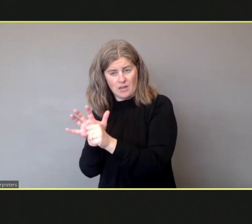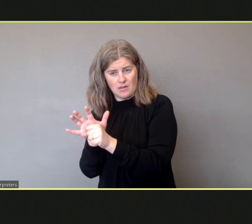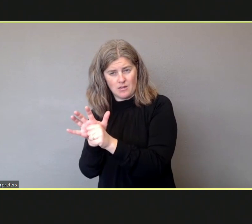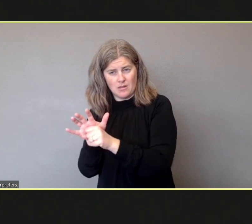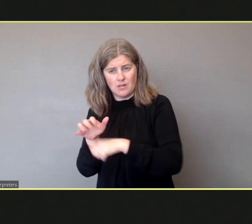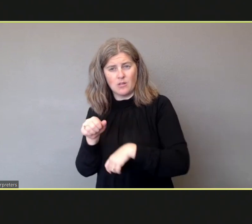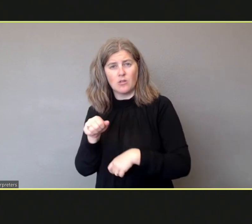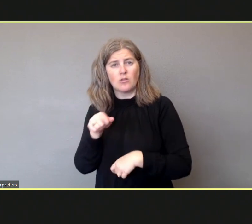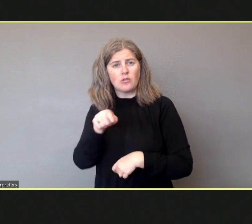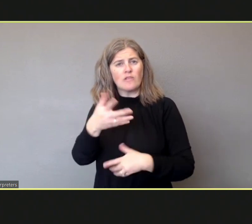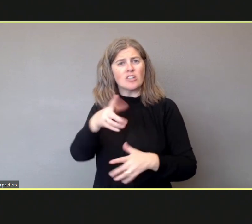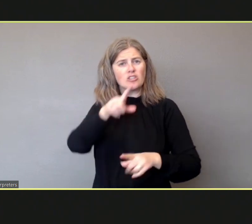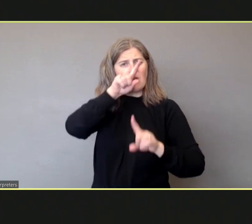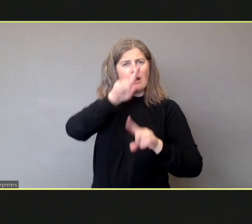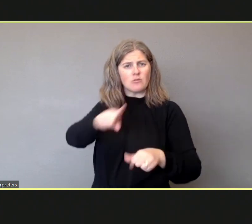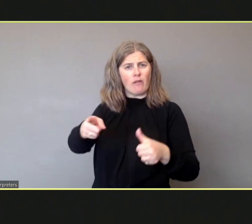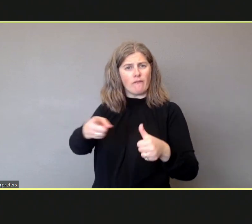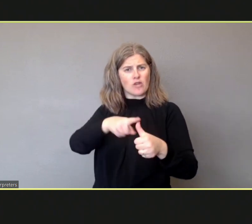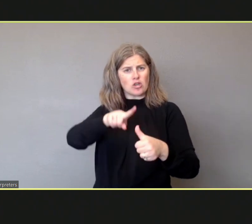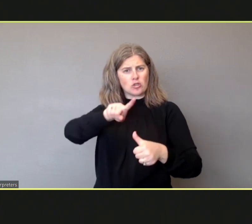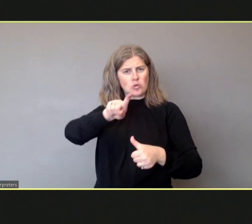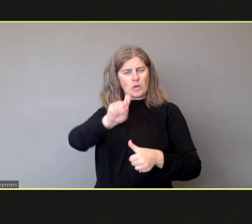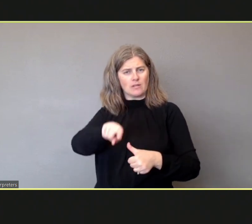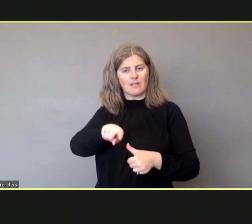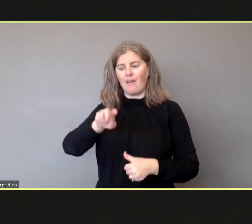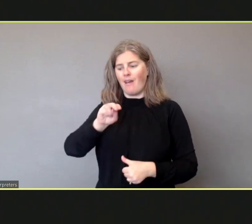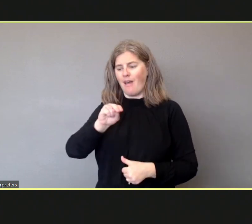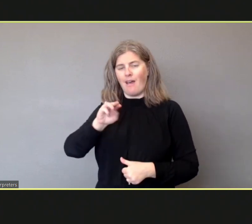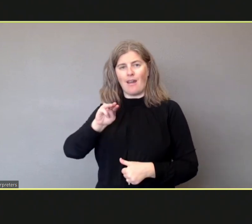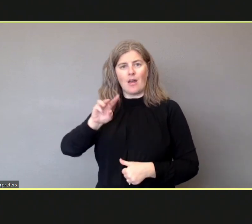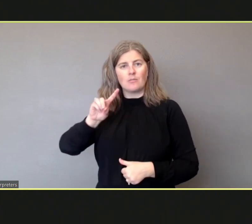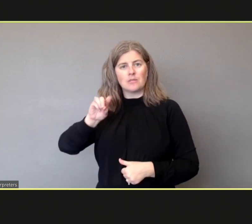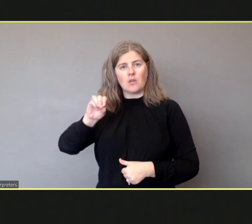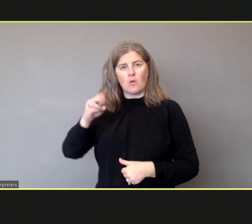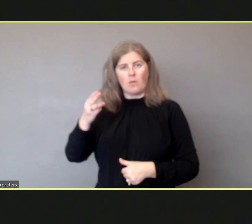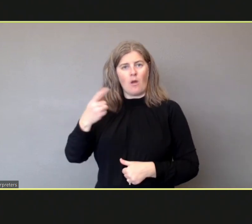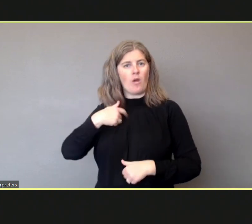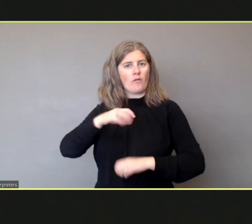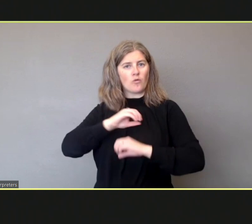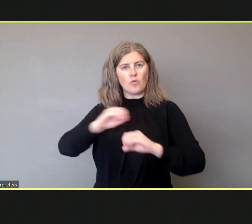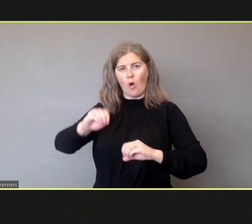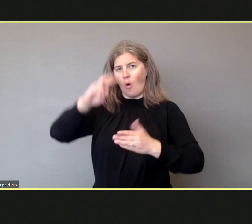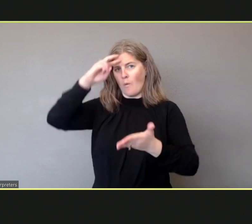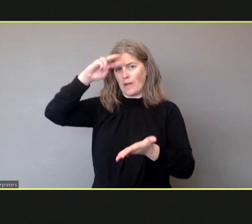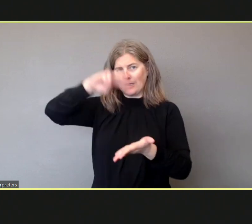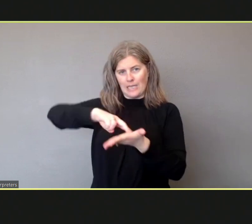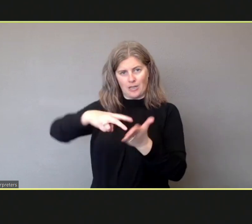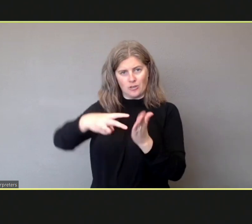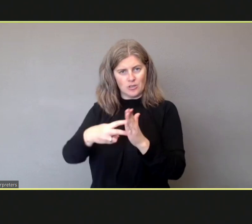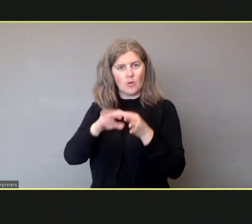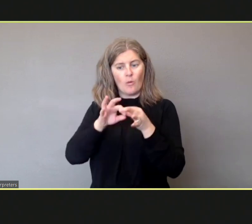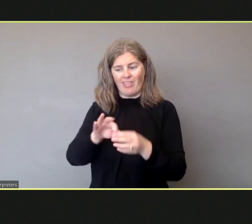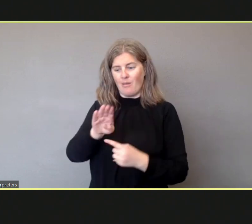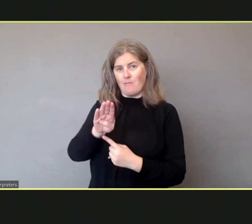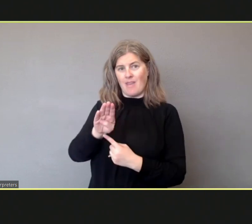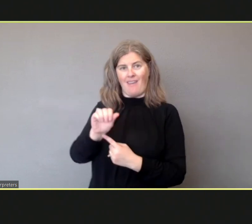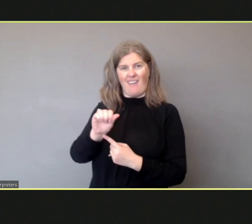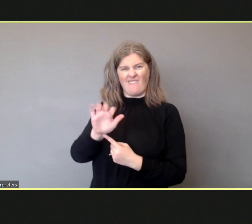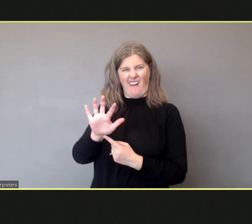You answered the first question by indicating NMDOH has no intention with the BA.5 variant to